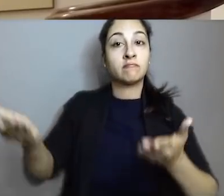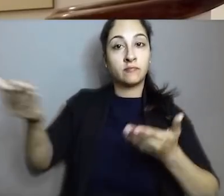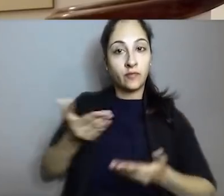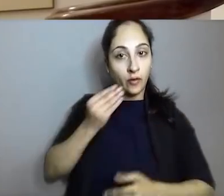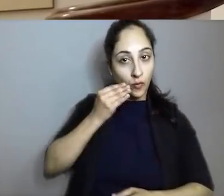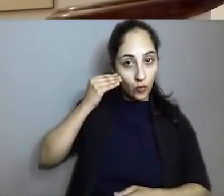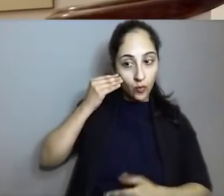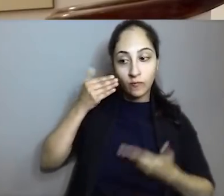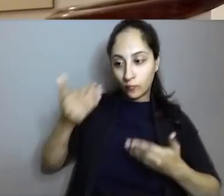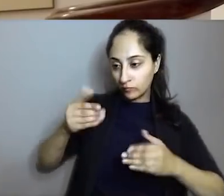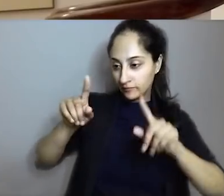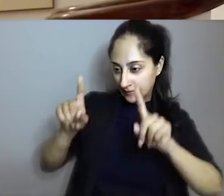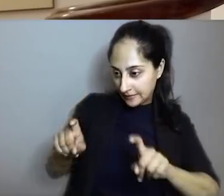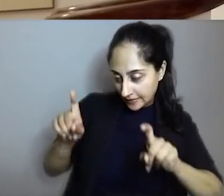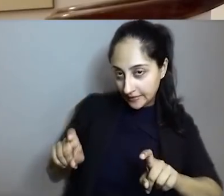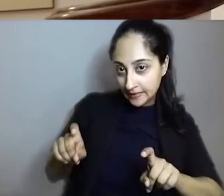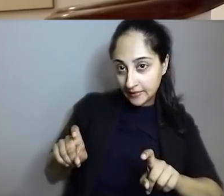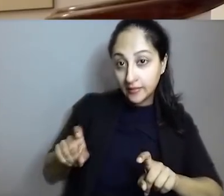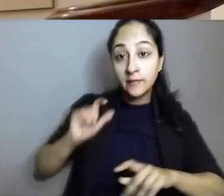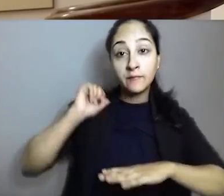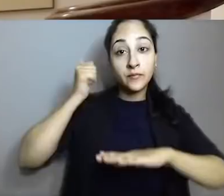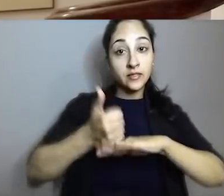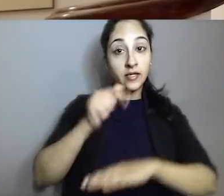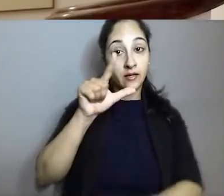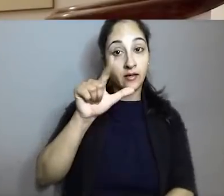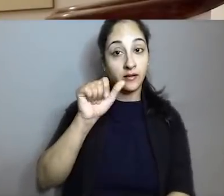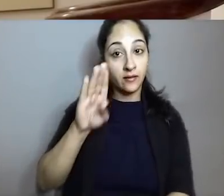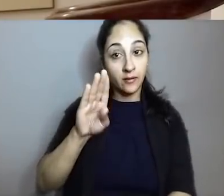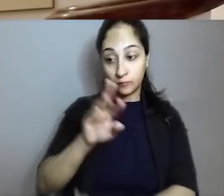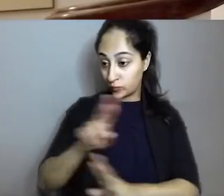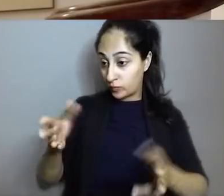a fully functioning lab for this purpose.